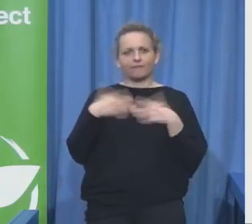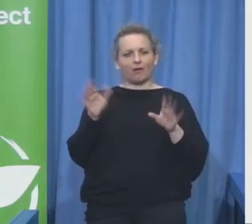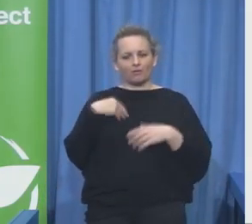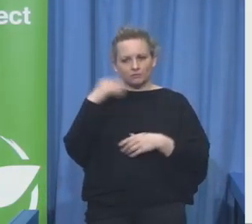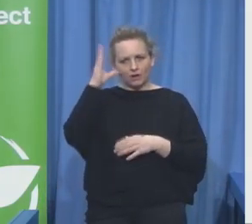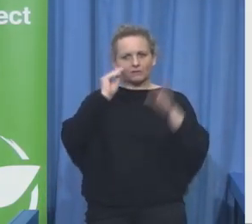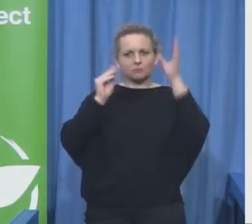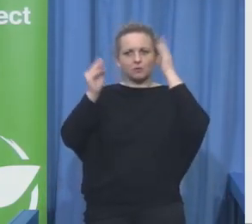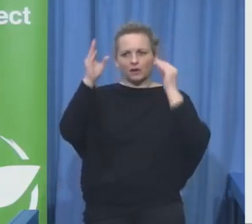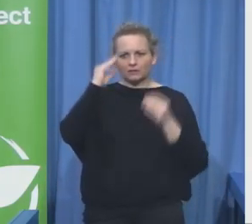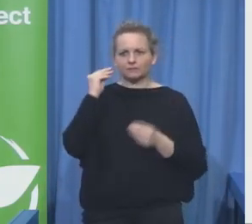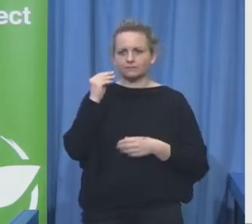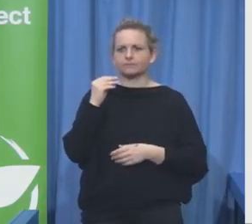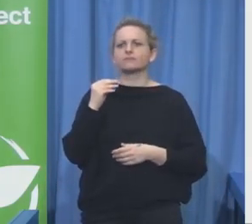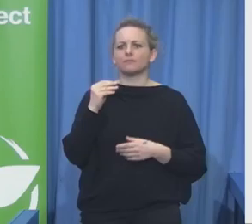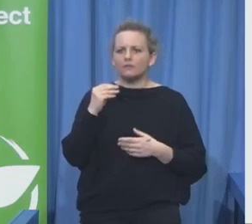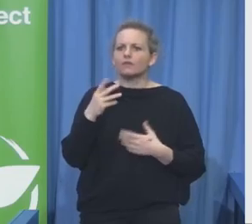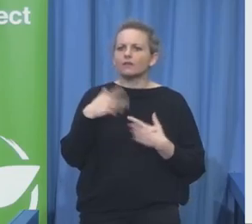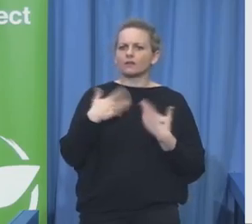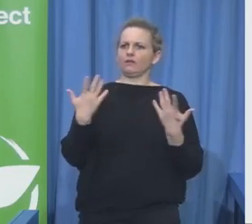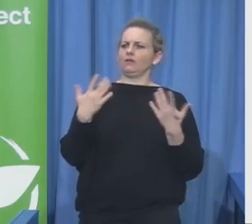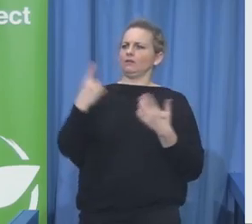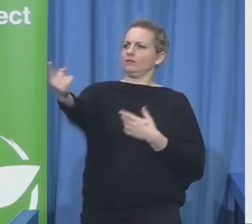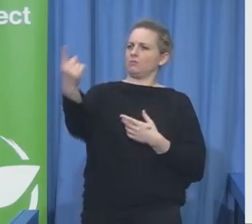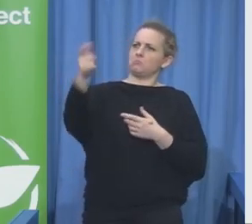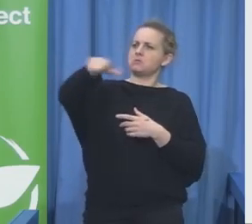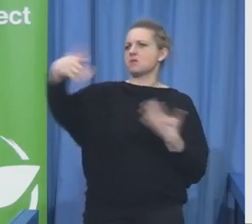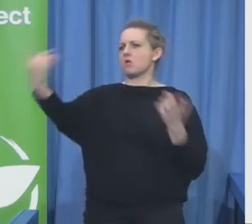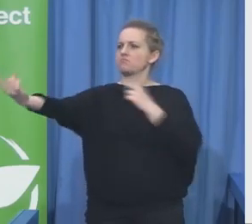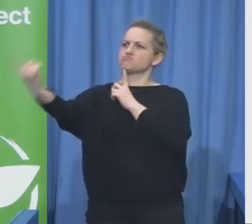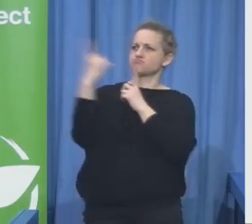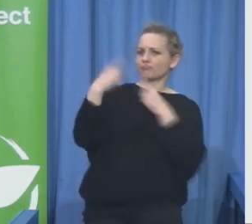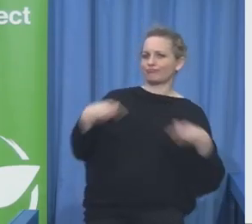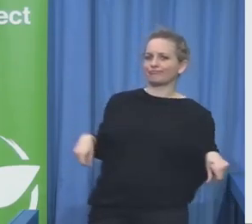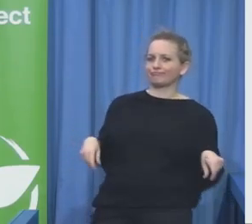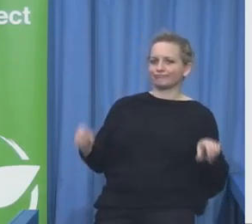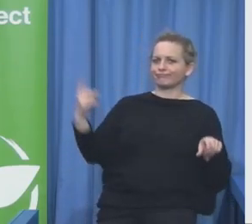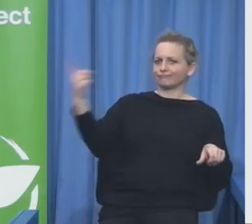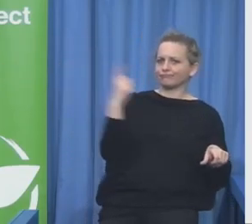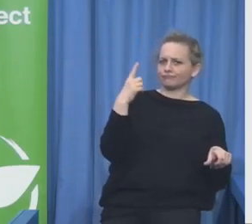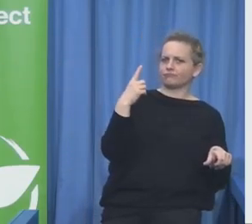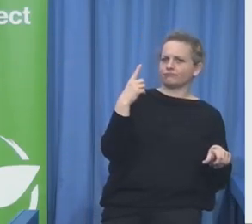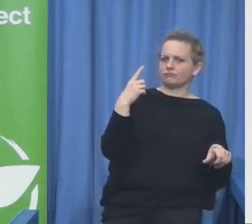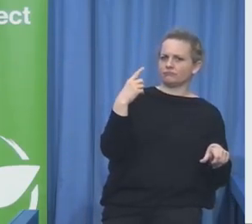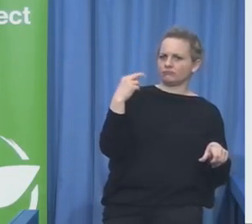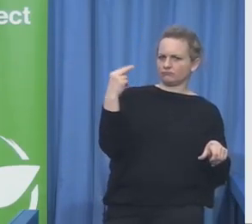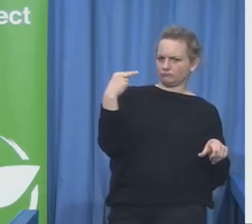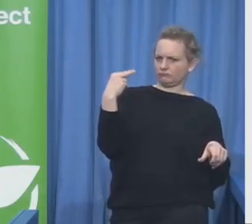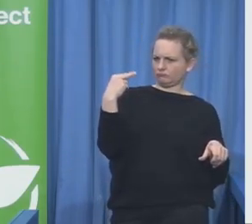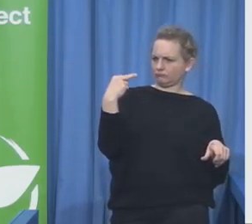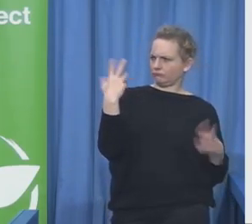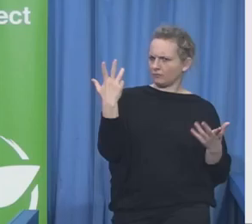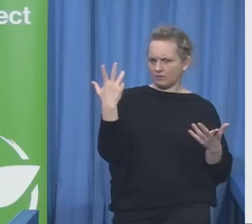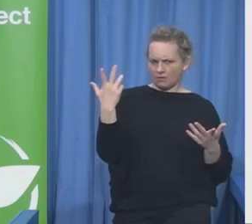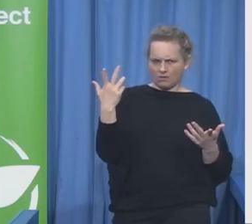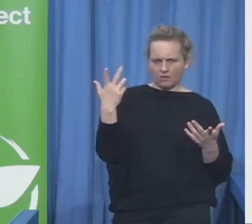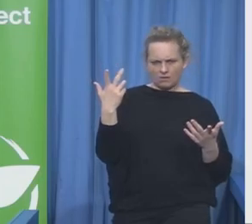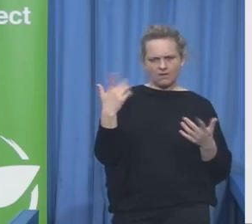me in conversation and the way they engage than when I come back 2 months later and I'm in a wheelchair. And I'm thinking, I'm the same